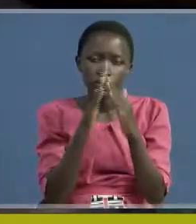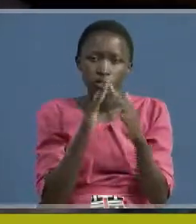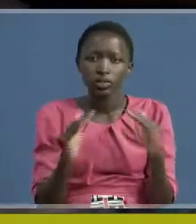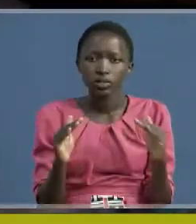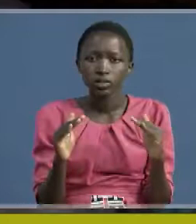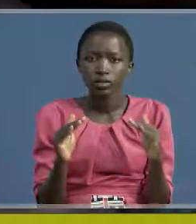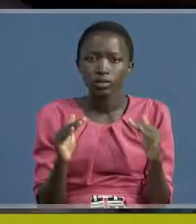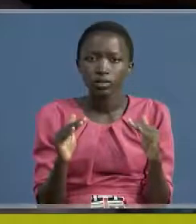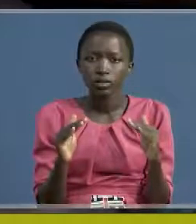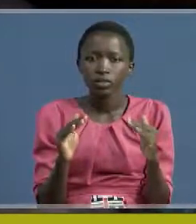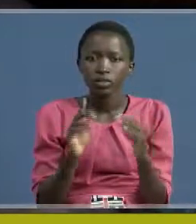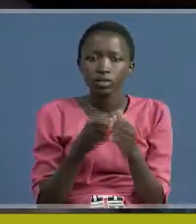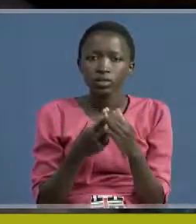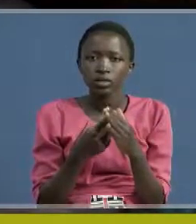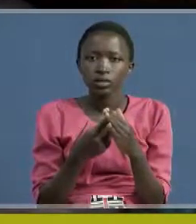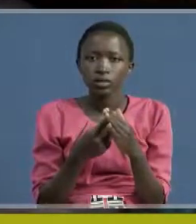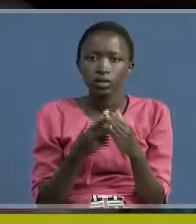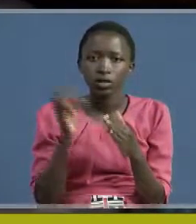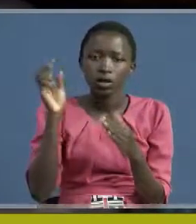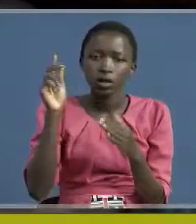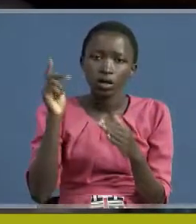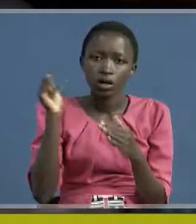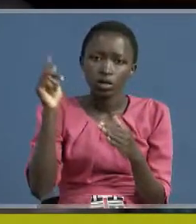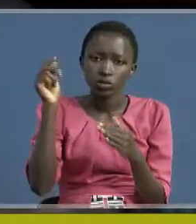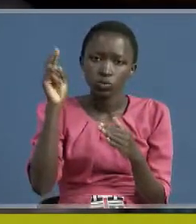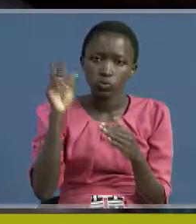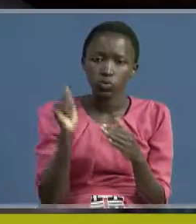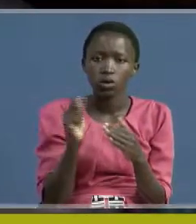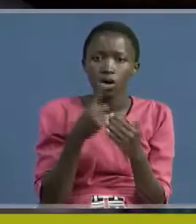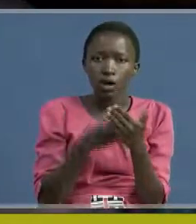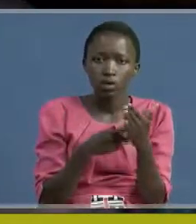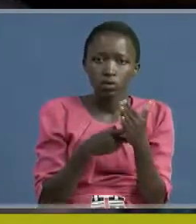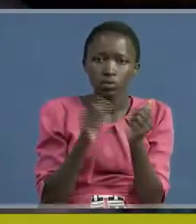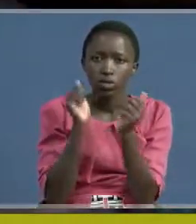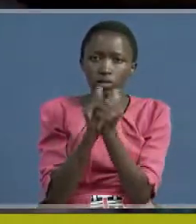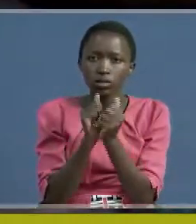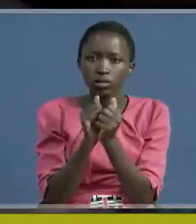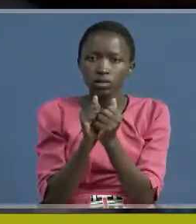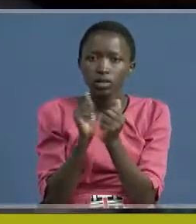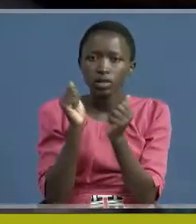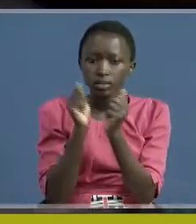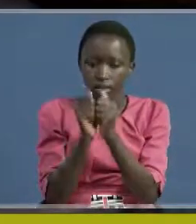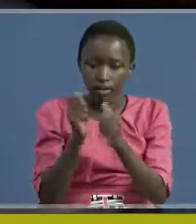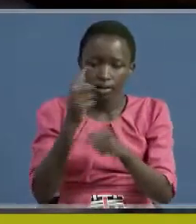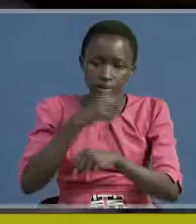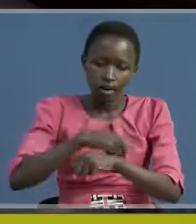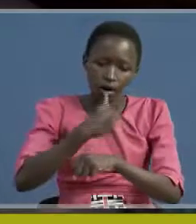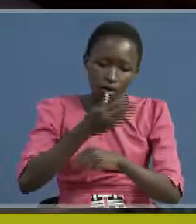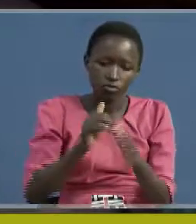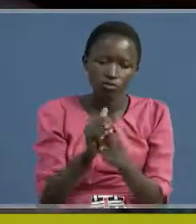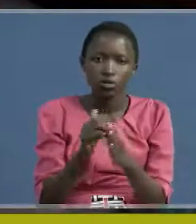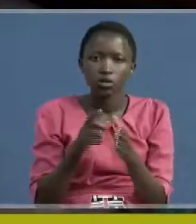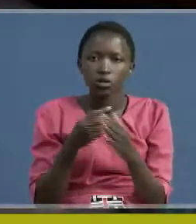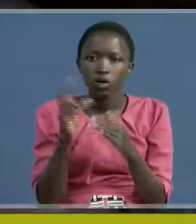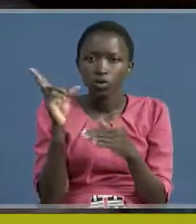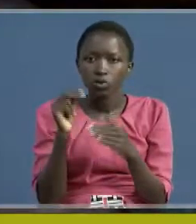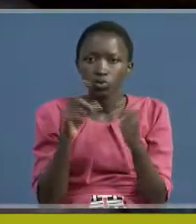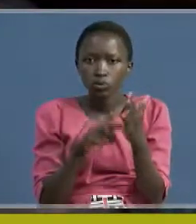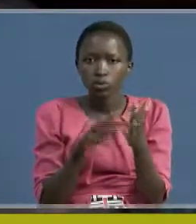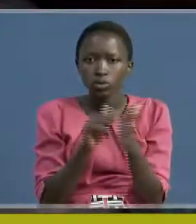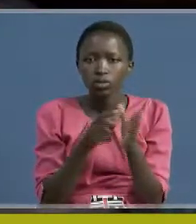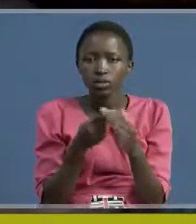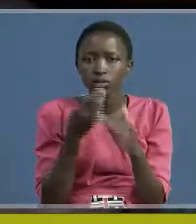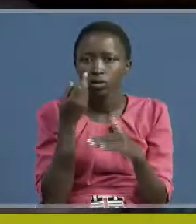means. As submitted by Mr. Katua, the accused was arrested 10 days after the commission of the offense, and there's no indication by